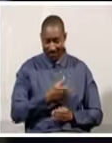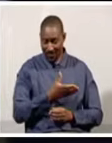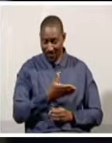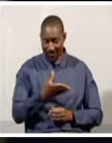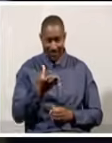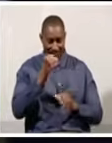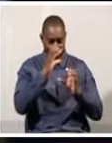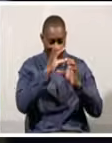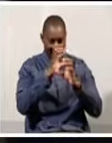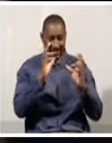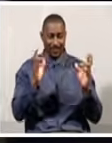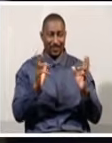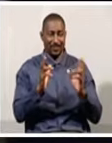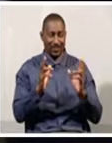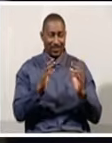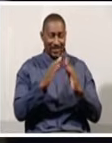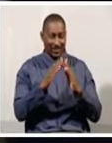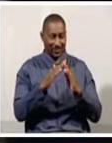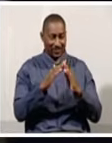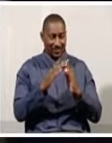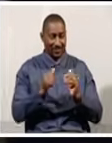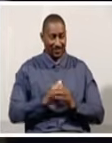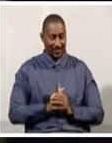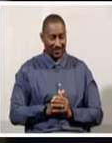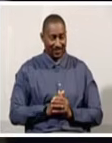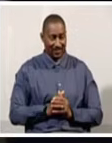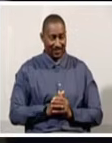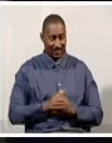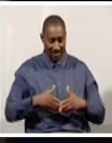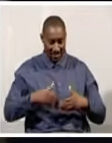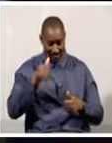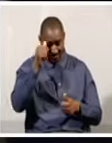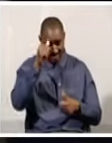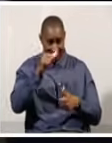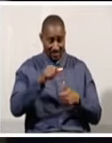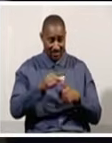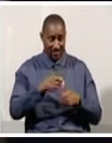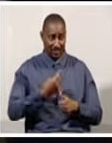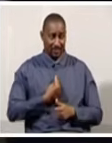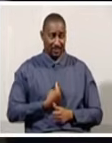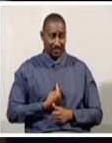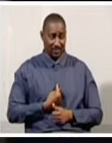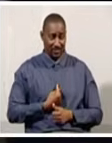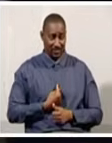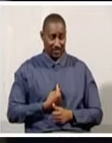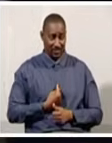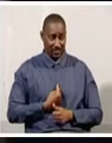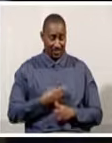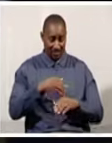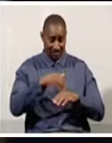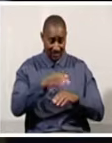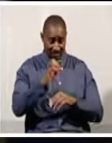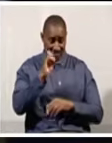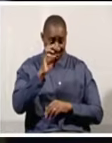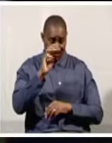fraternity. And how we remember him is, personally, he sent me a message, and the